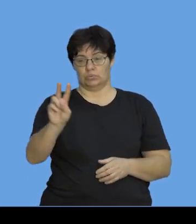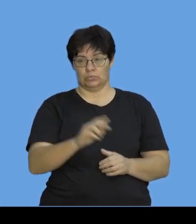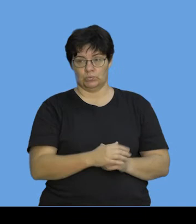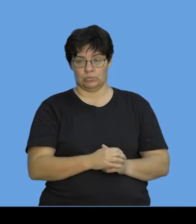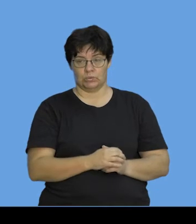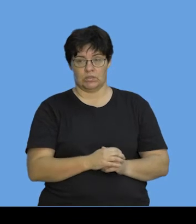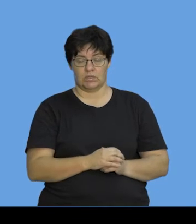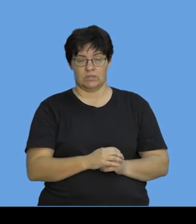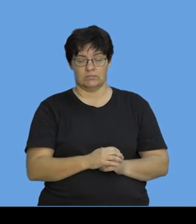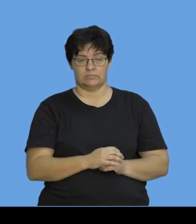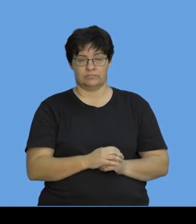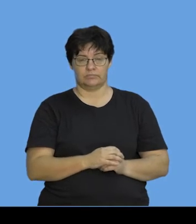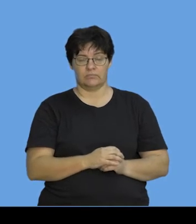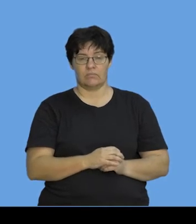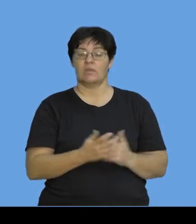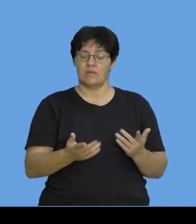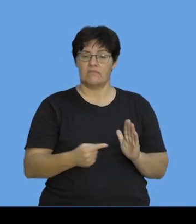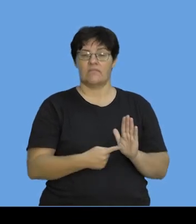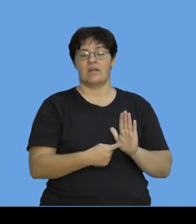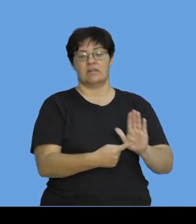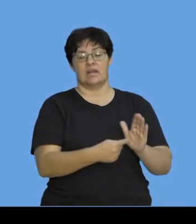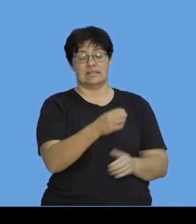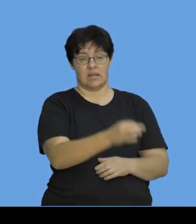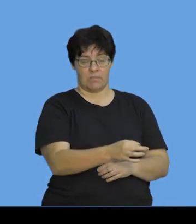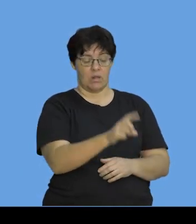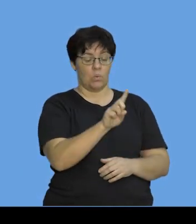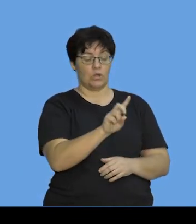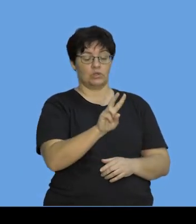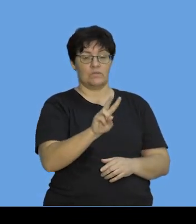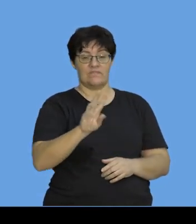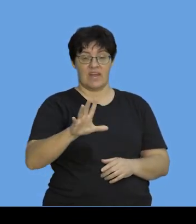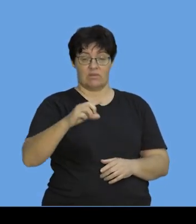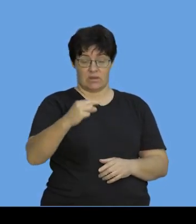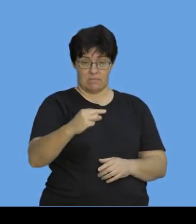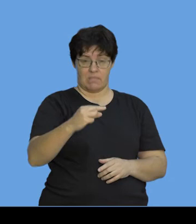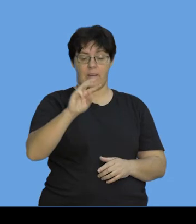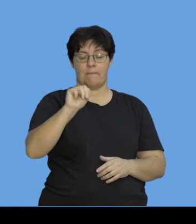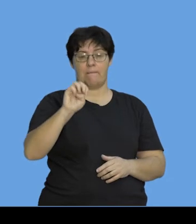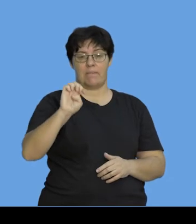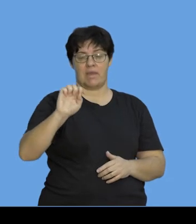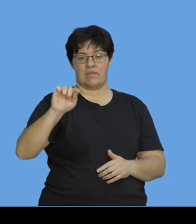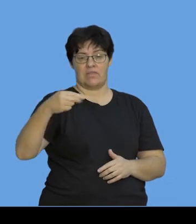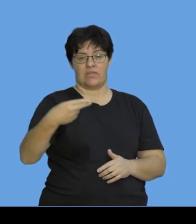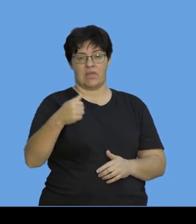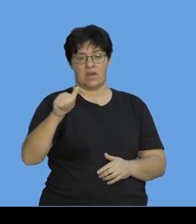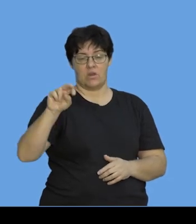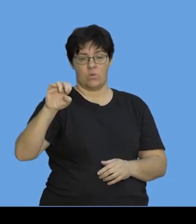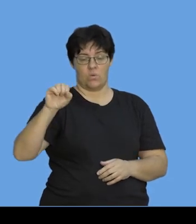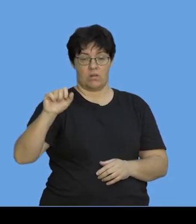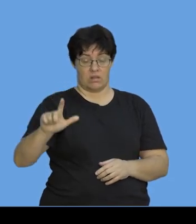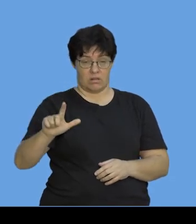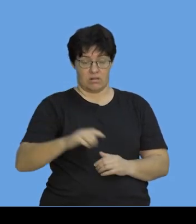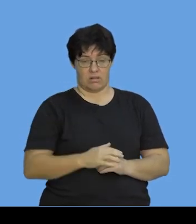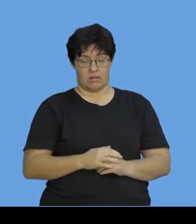is a sample of 125 grams of methanol, okay? Now, what is the theoretical yield of hydrogen? Now,